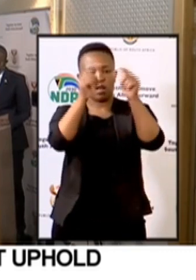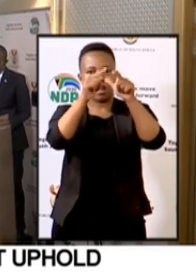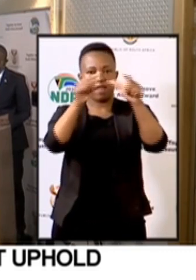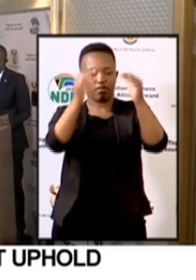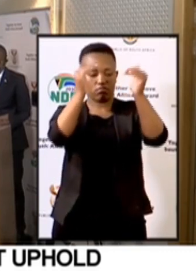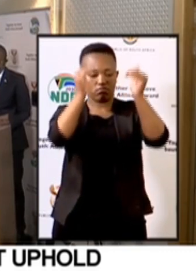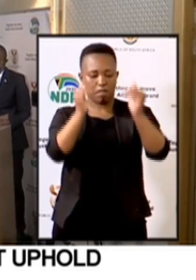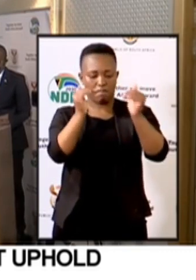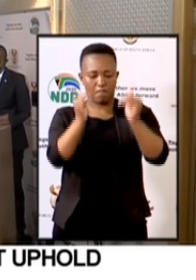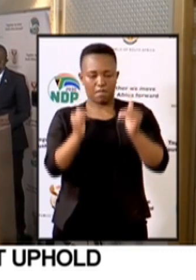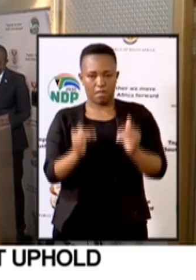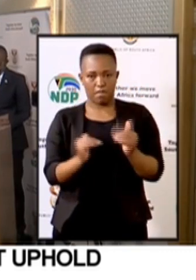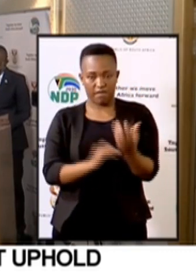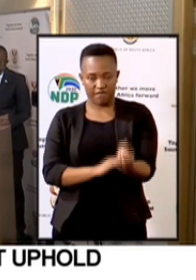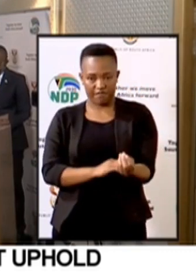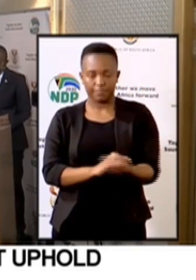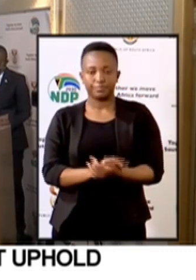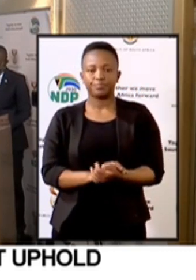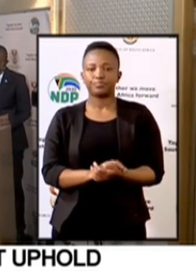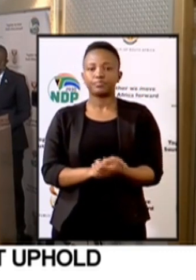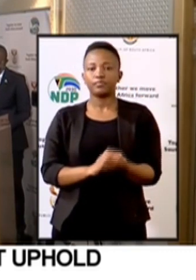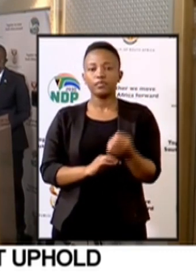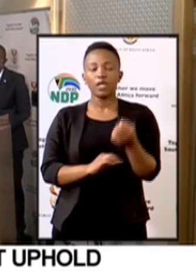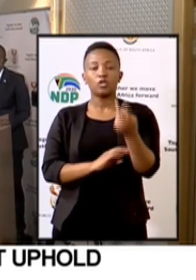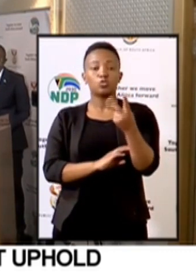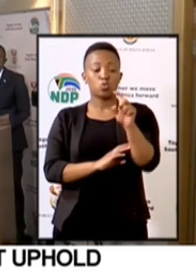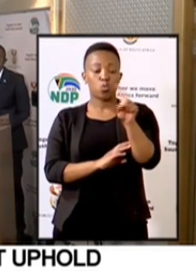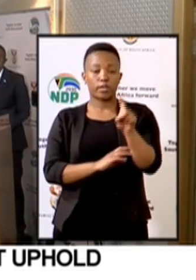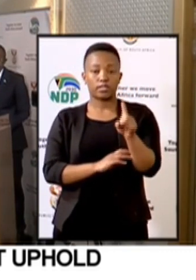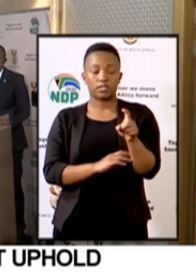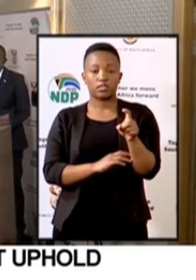lowered. And the two questions that I have,